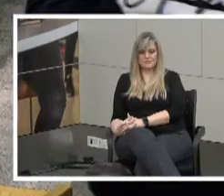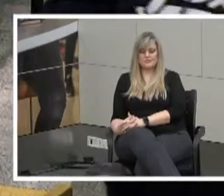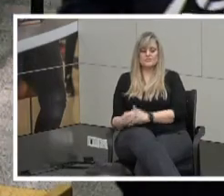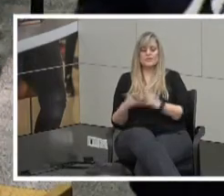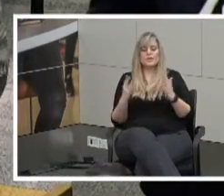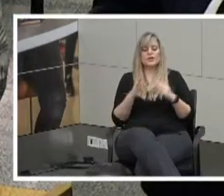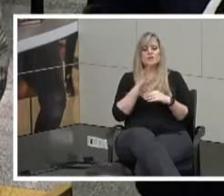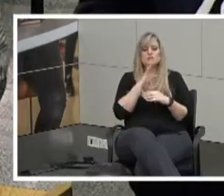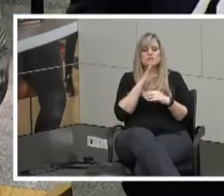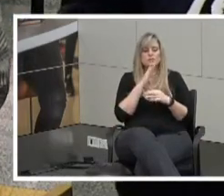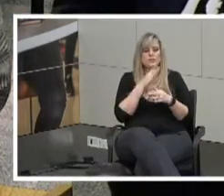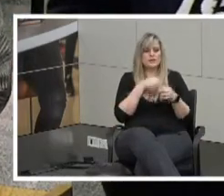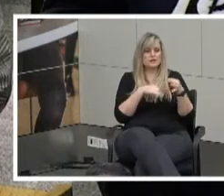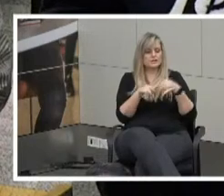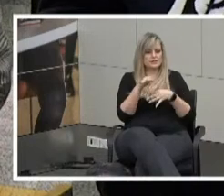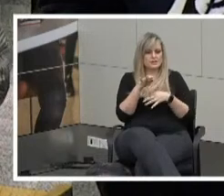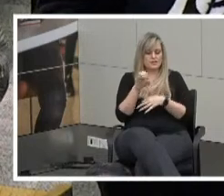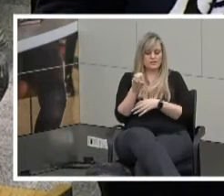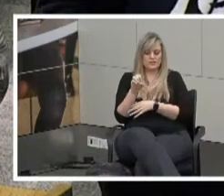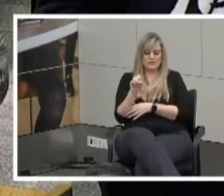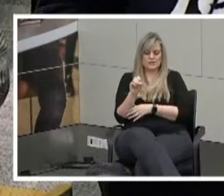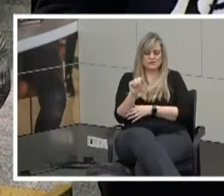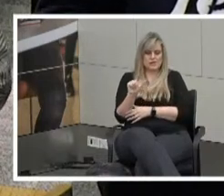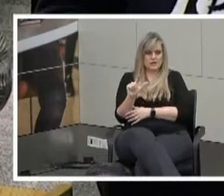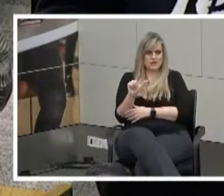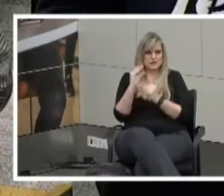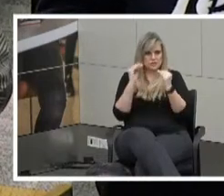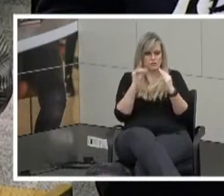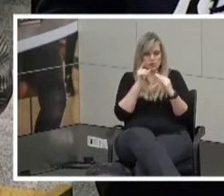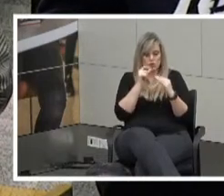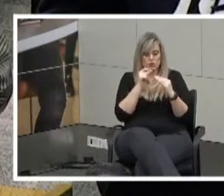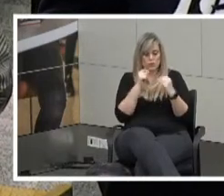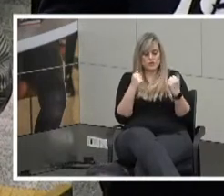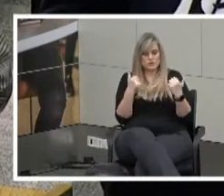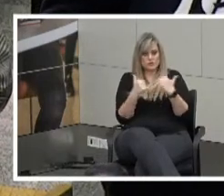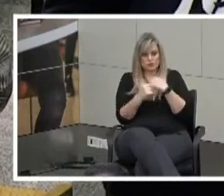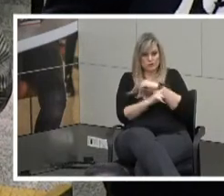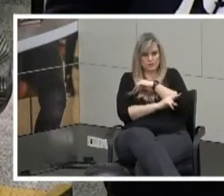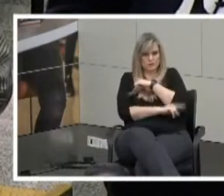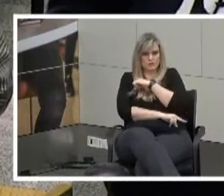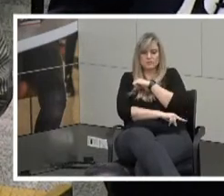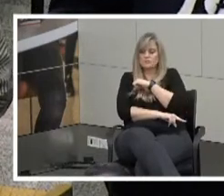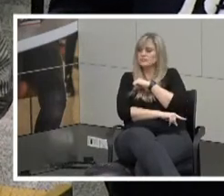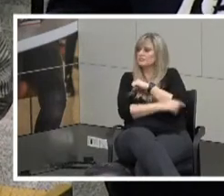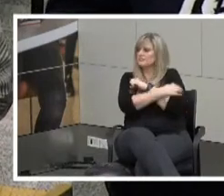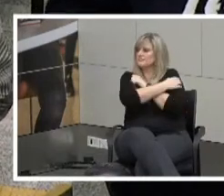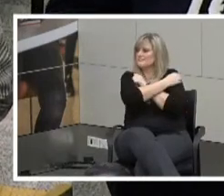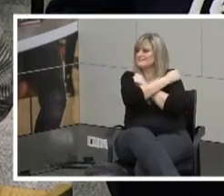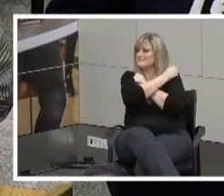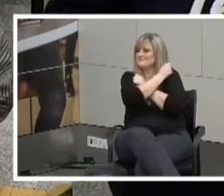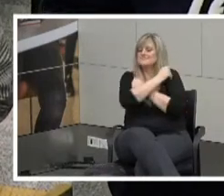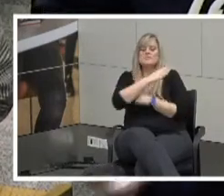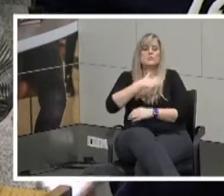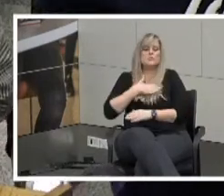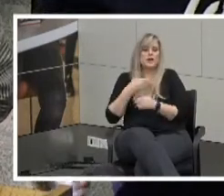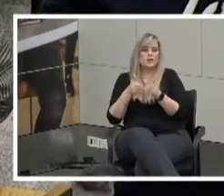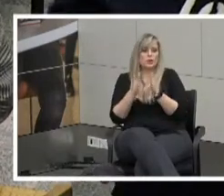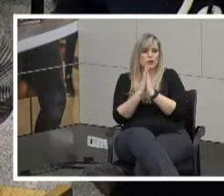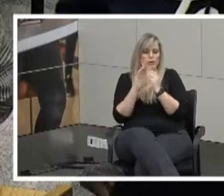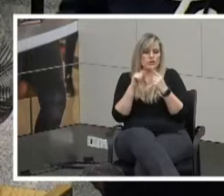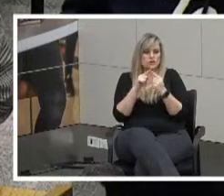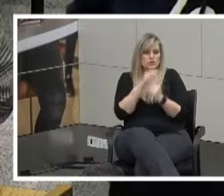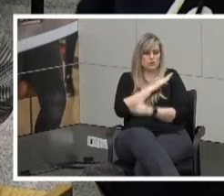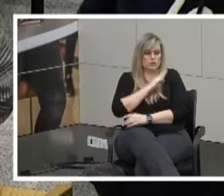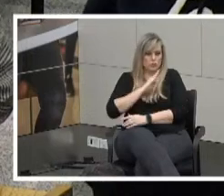I'm here to speak on behalf of an ESL teachers that fears uh retaliation my request to the